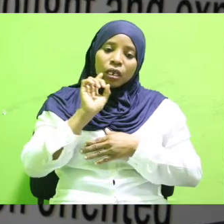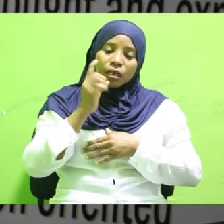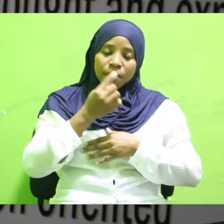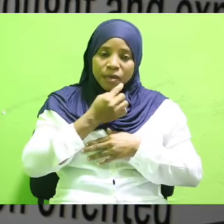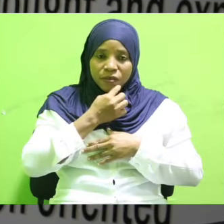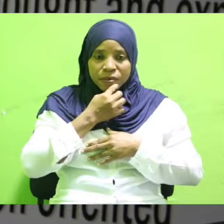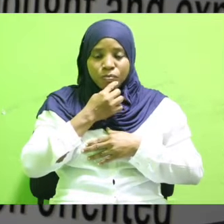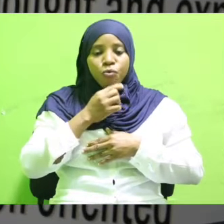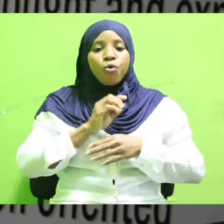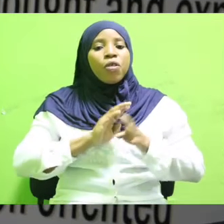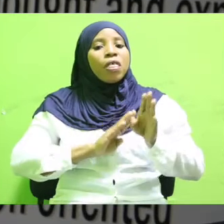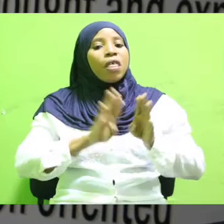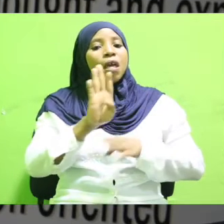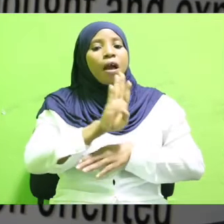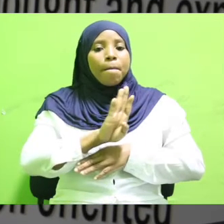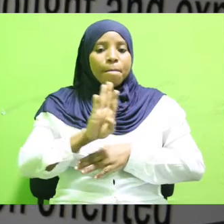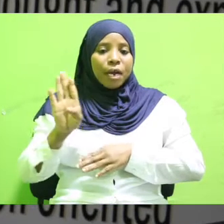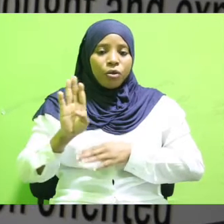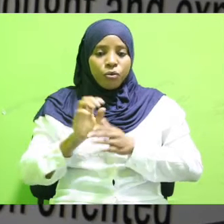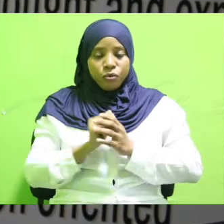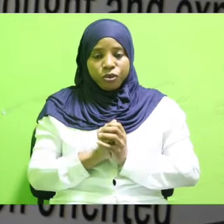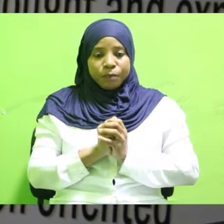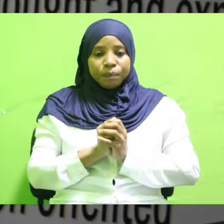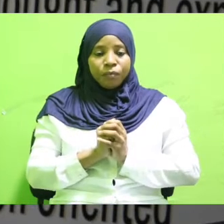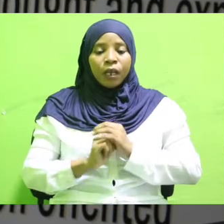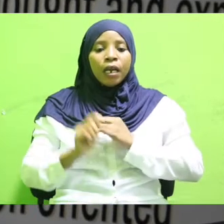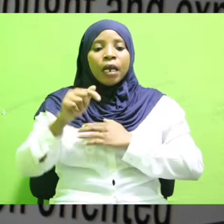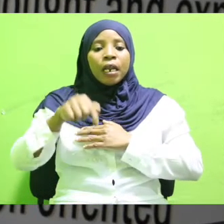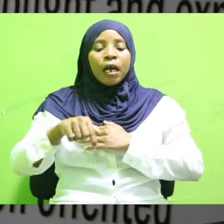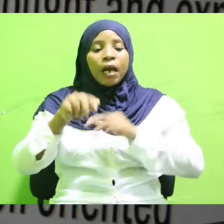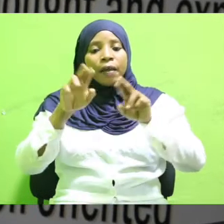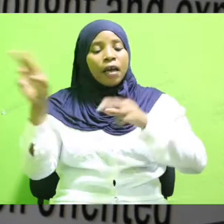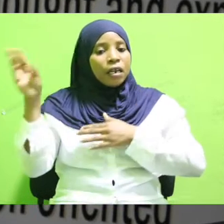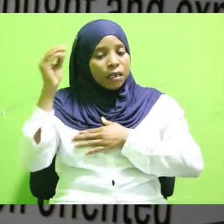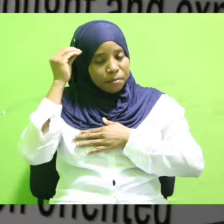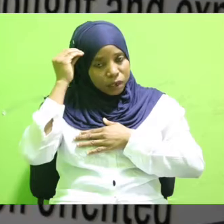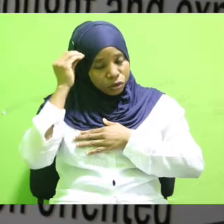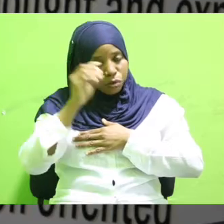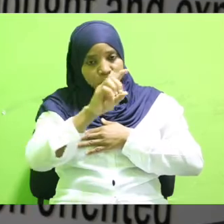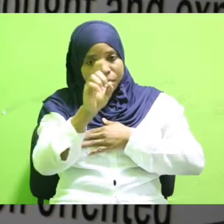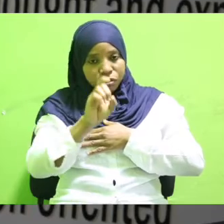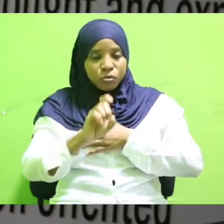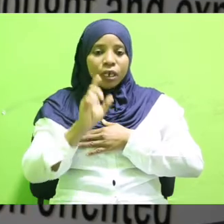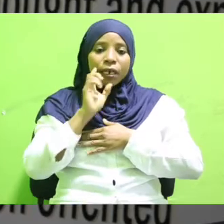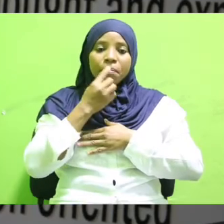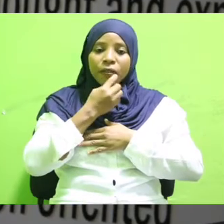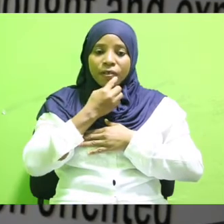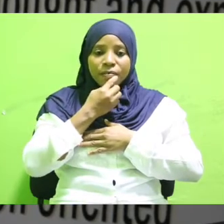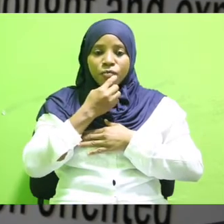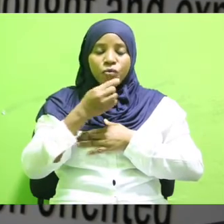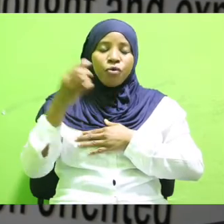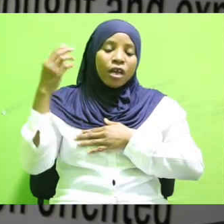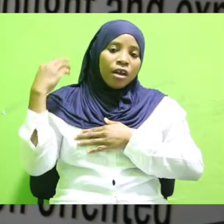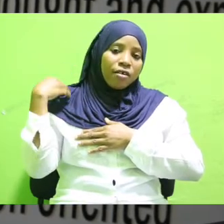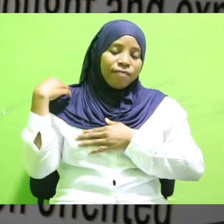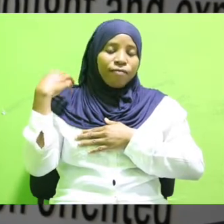Mustafa. We're still continuing with the Form 3 syllabus. So without wasting any time, let's start